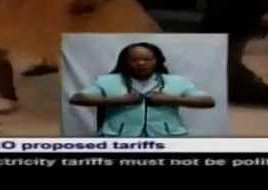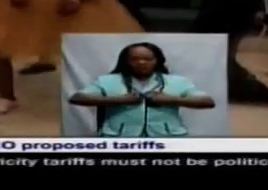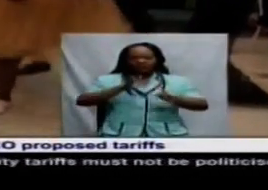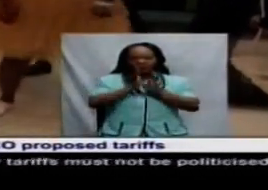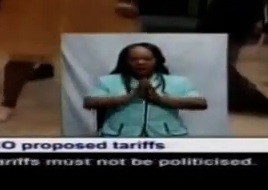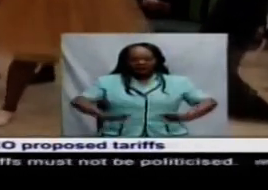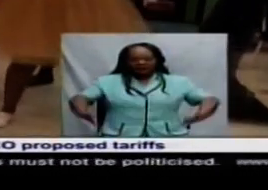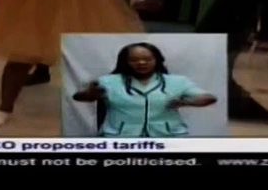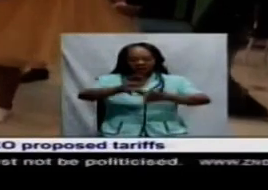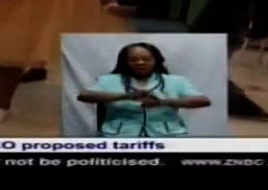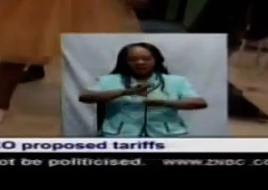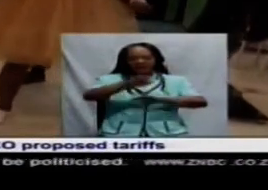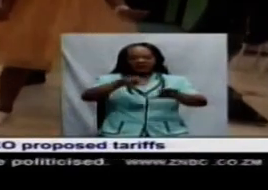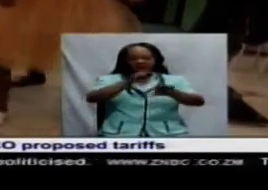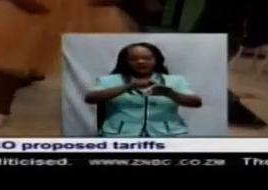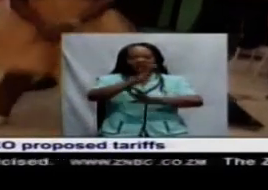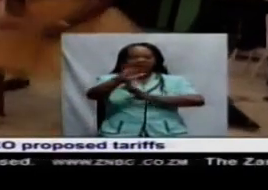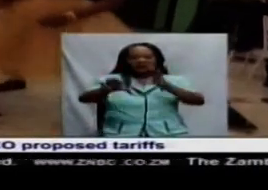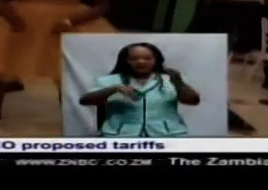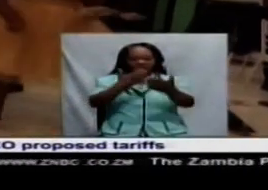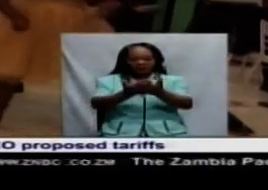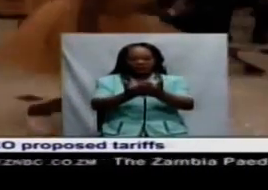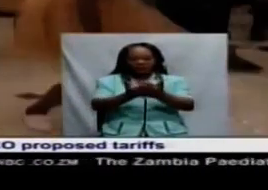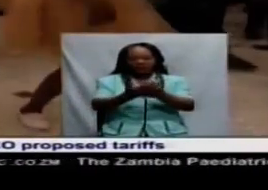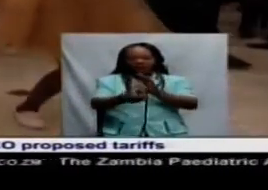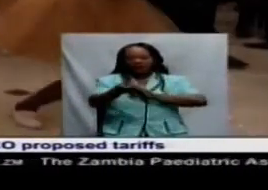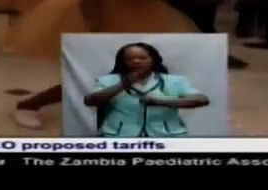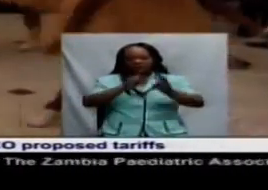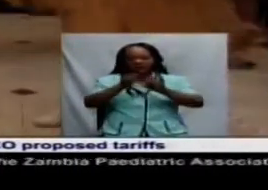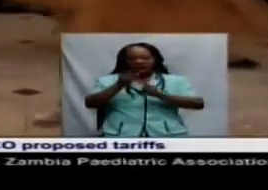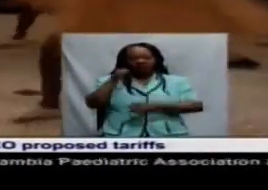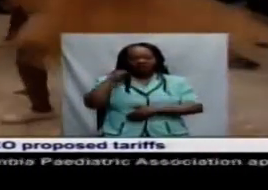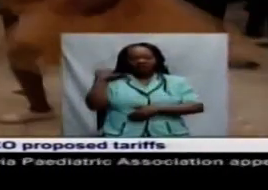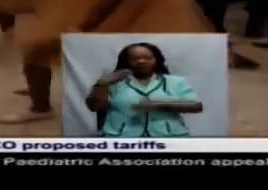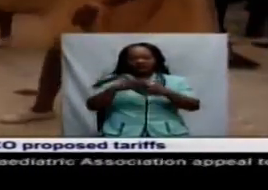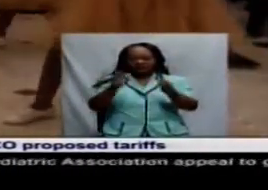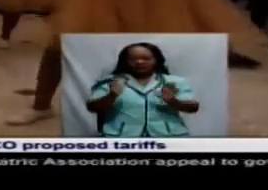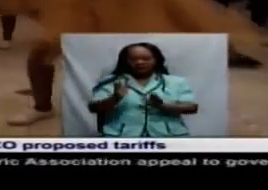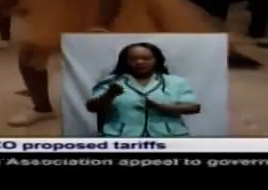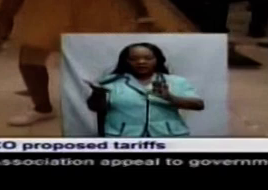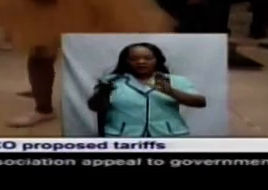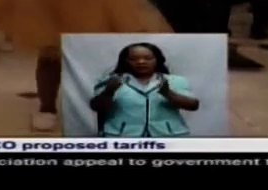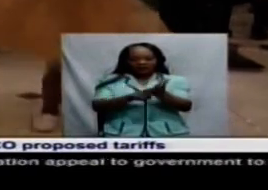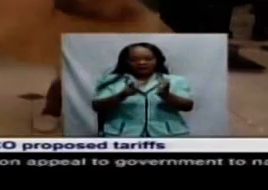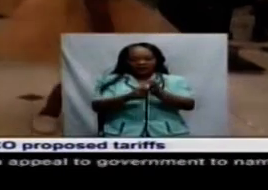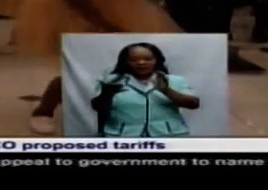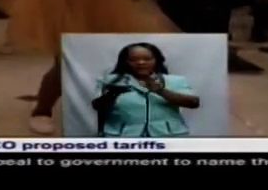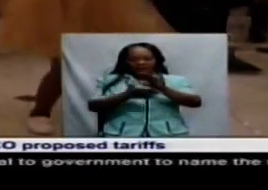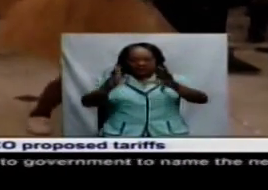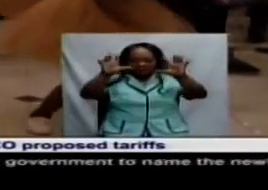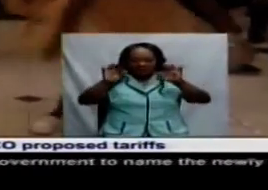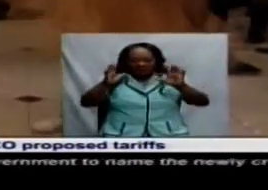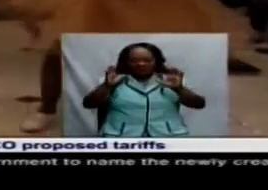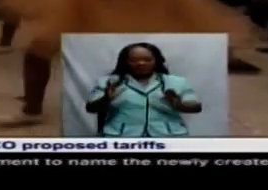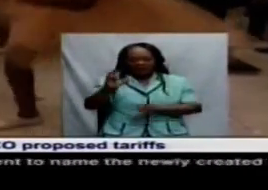marriages and the nation as a whole. He was speaking when he officiated at a wedding for Lusaka-based accountant Chikwa Kasuba